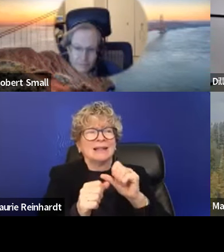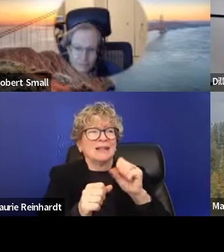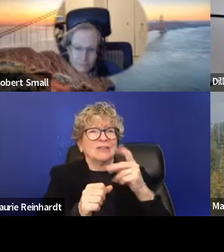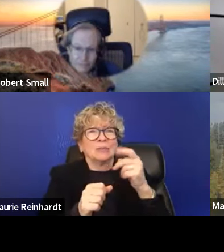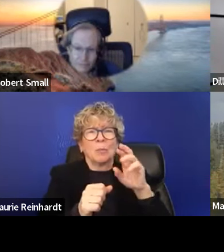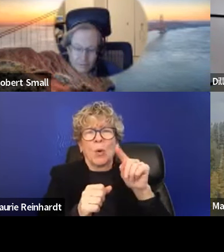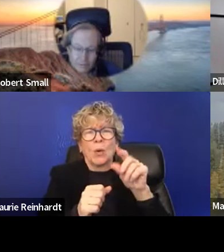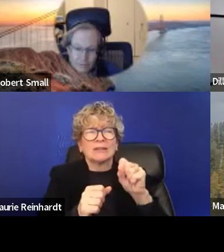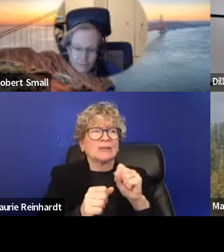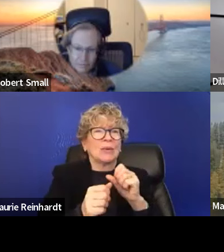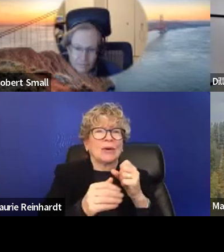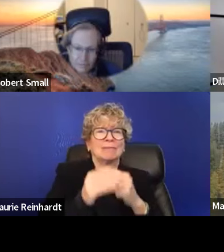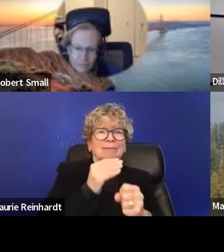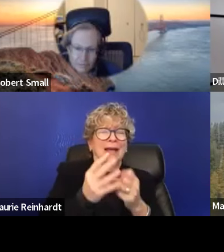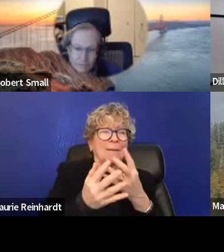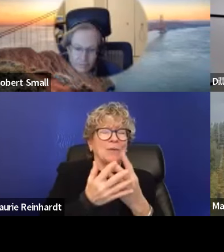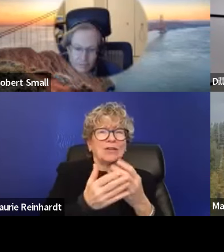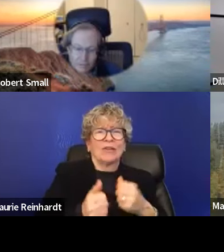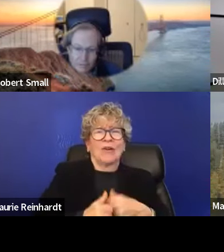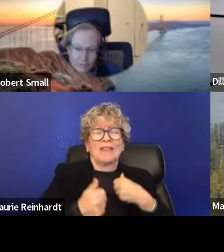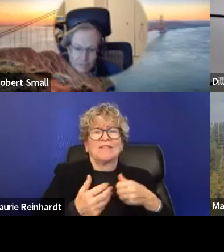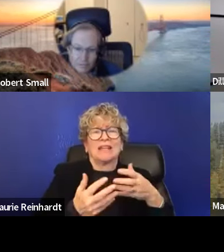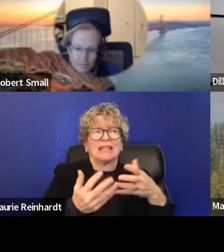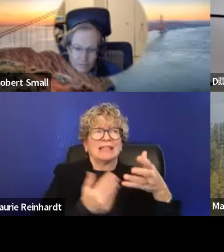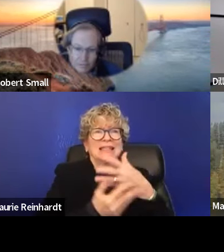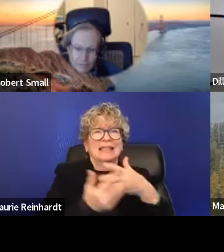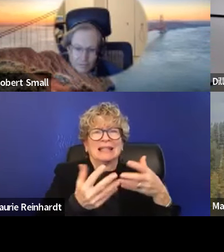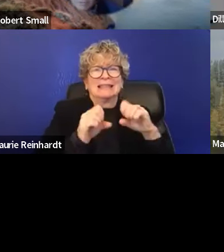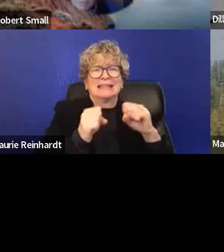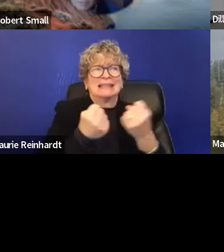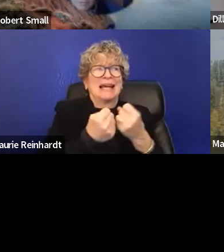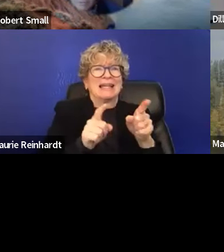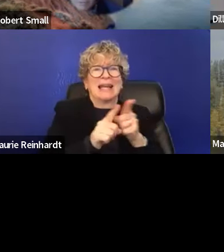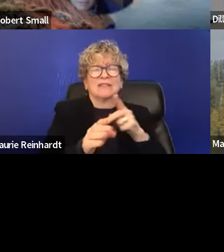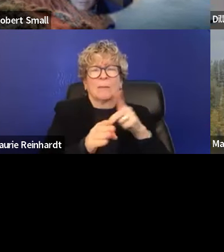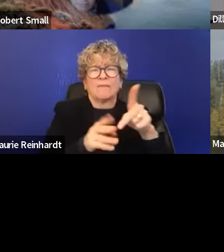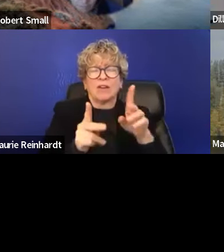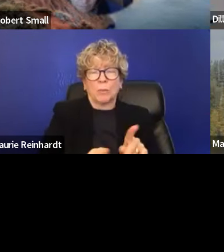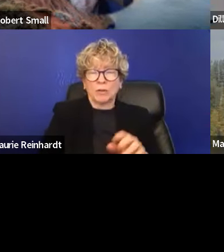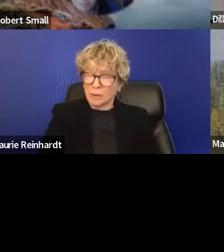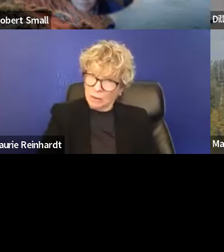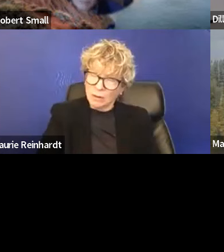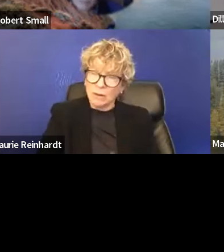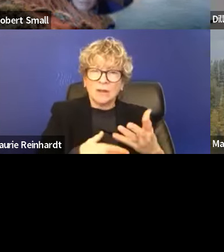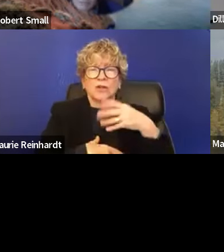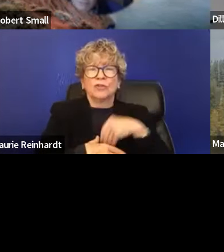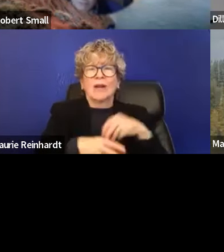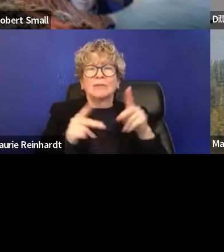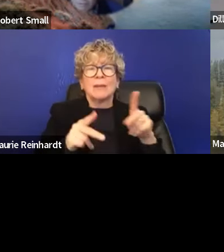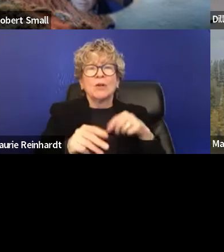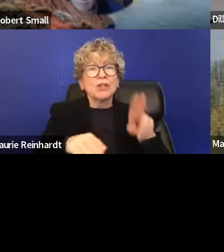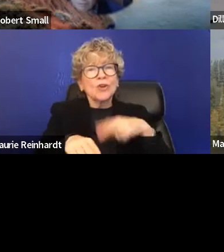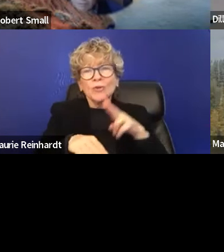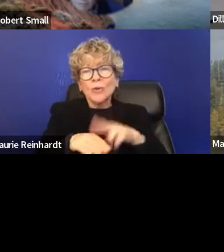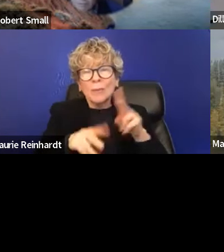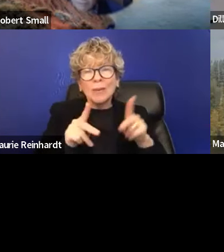or living in society as a professional person. I shouldn't need to say it, but trans people are just normal people who want